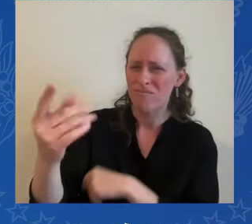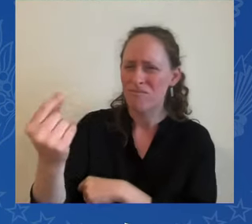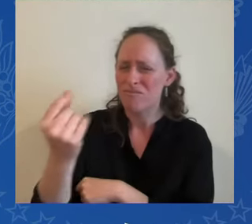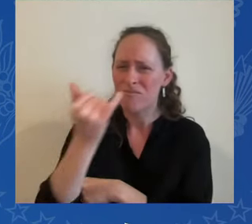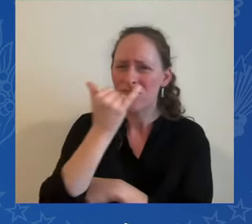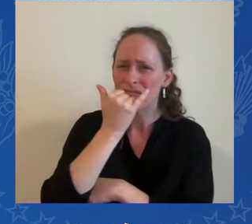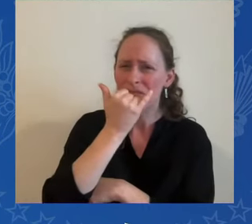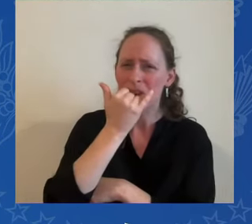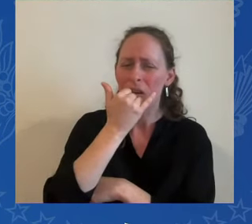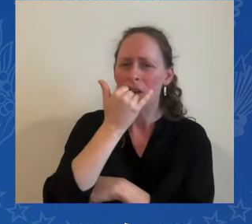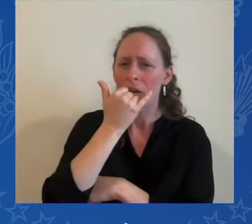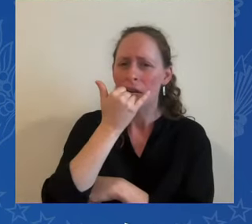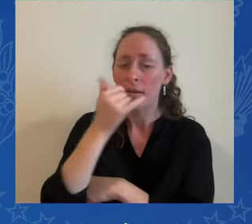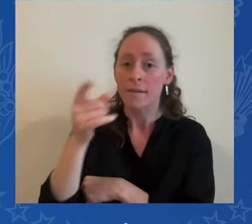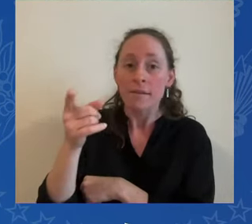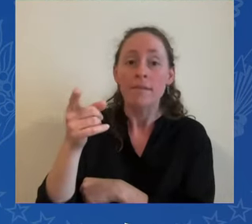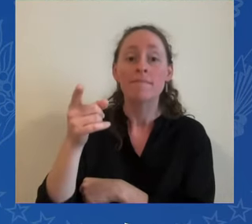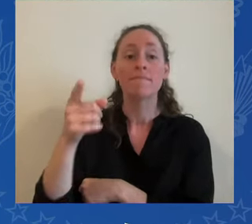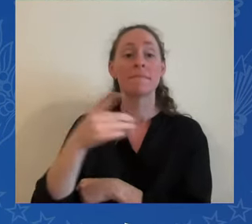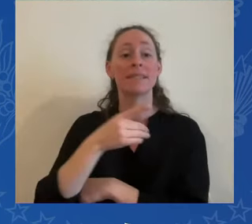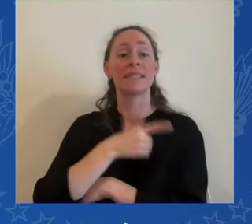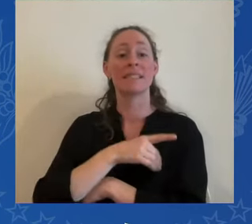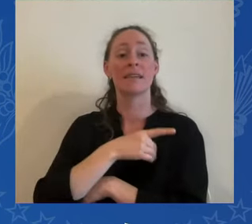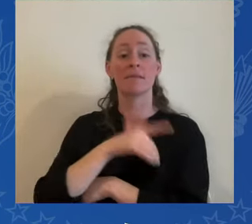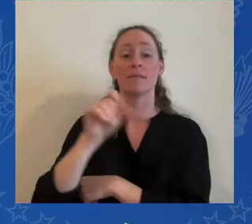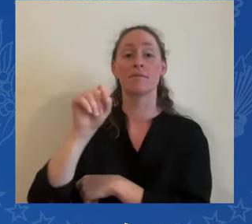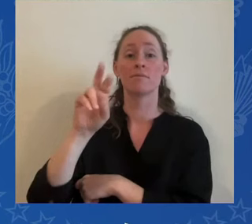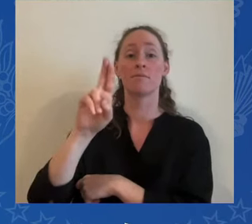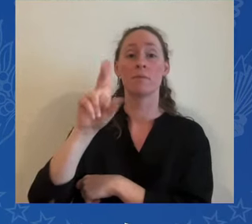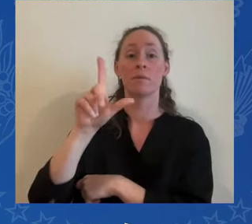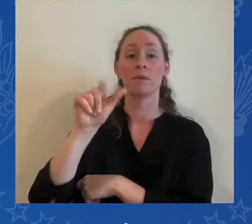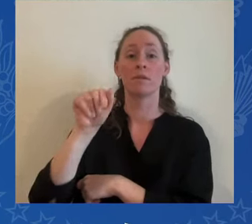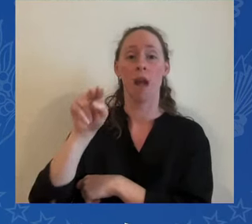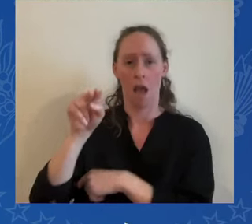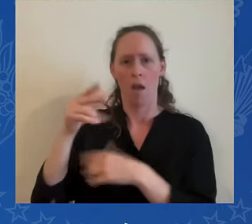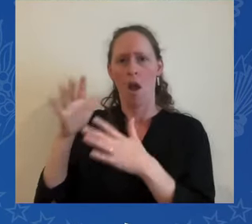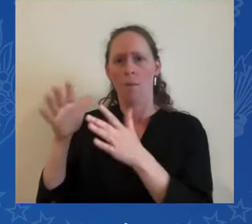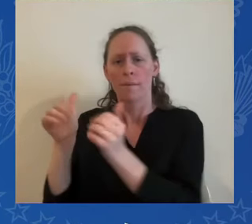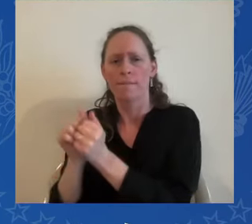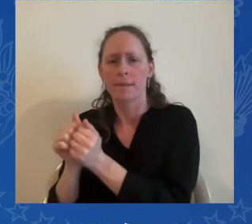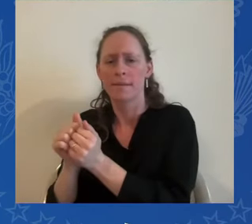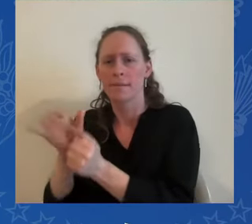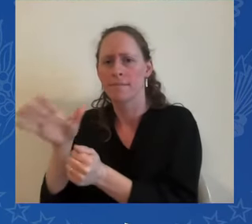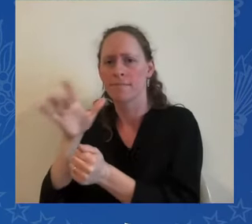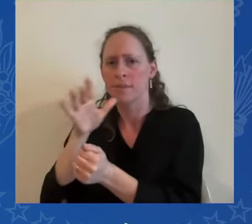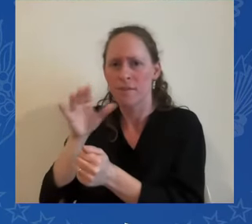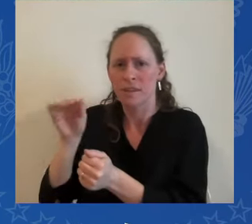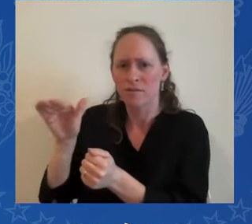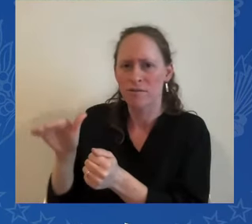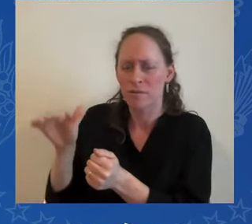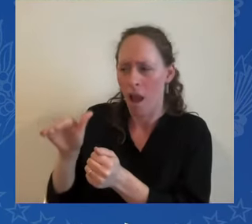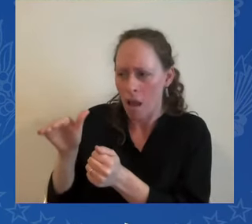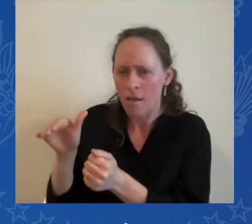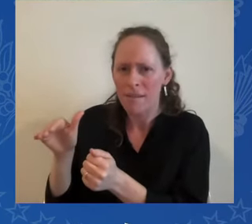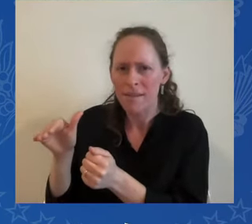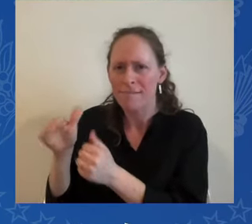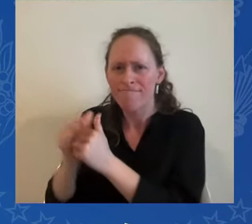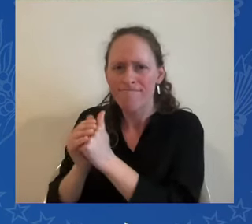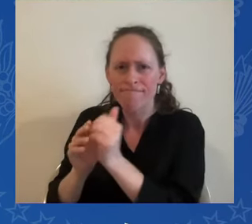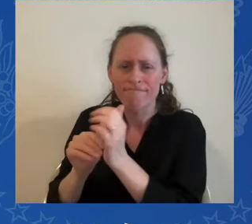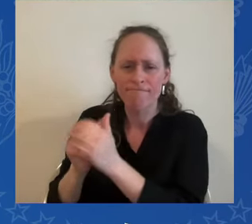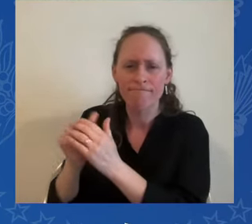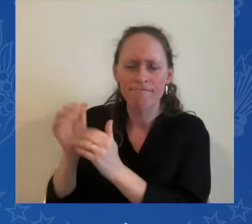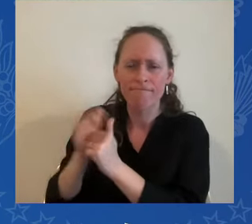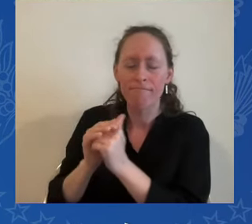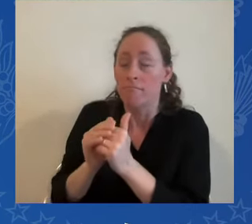colleagues stayed back with the mom and the other son. Suddenly, the door flew open and the man started firing from the back room.